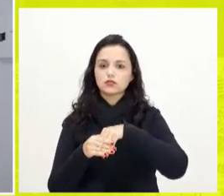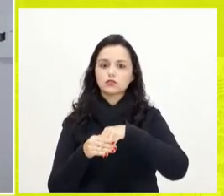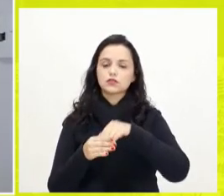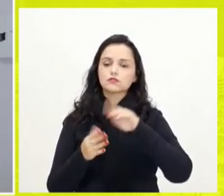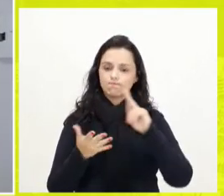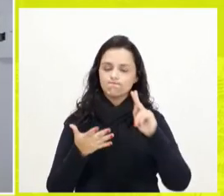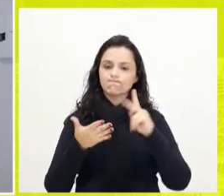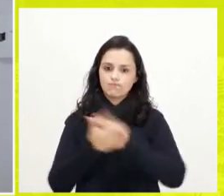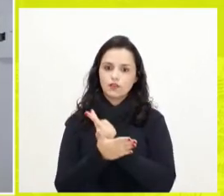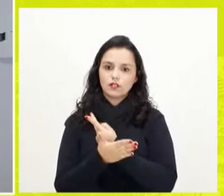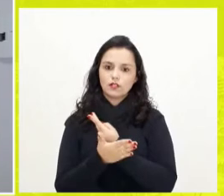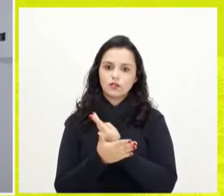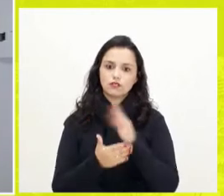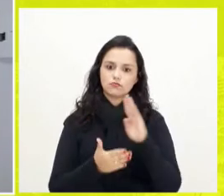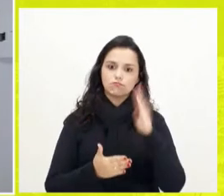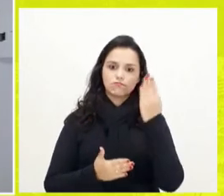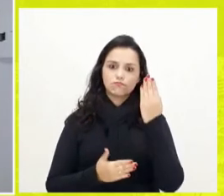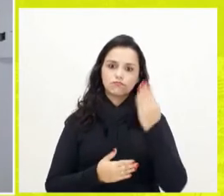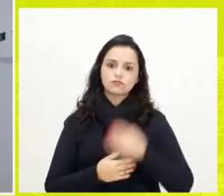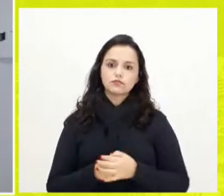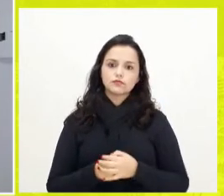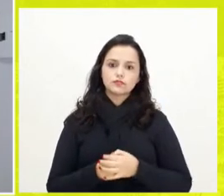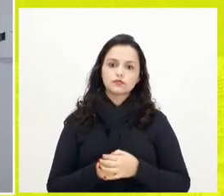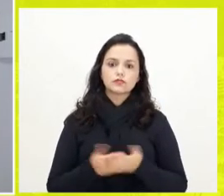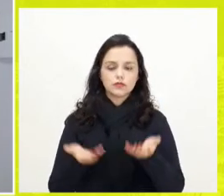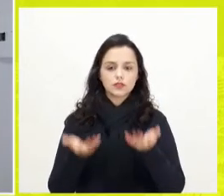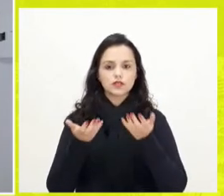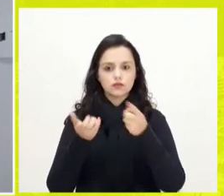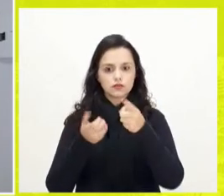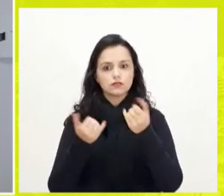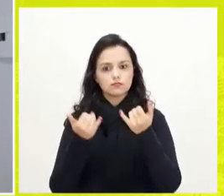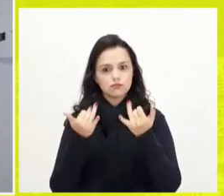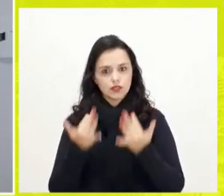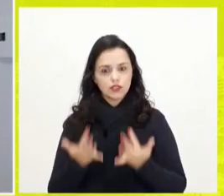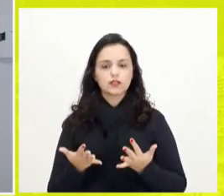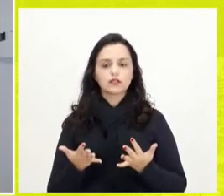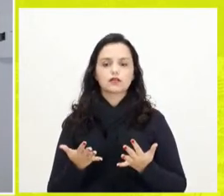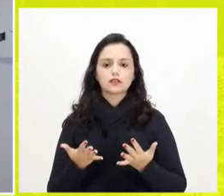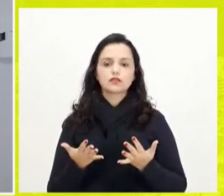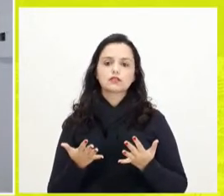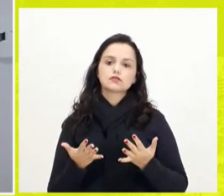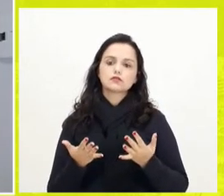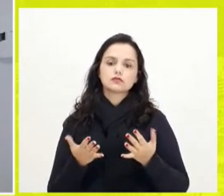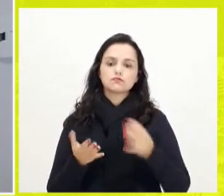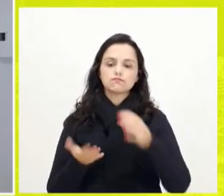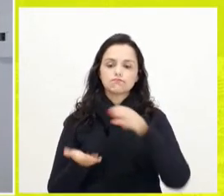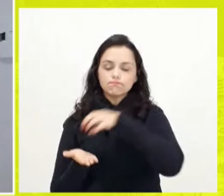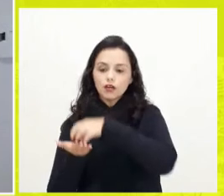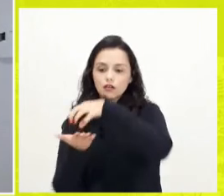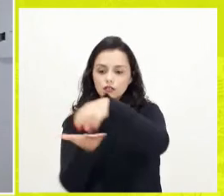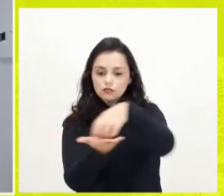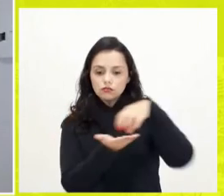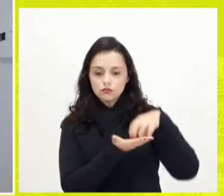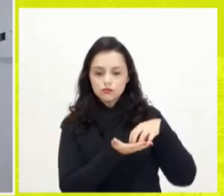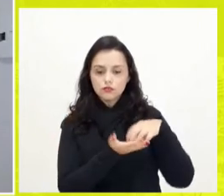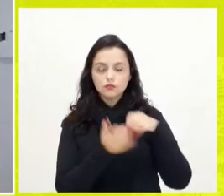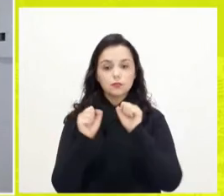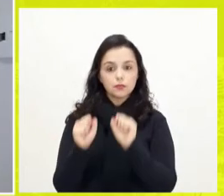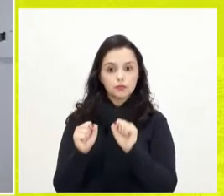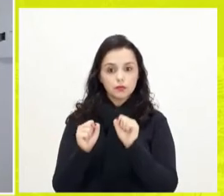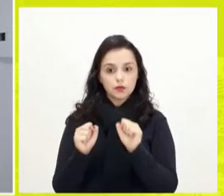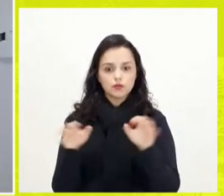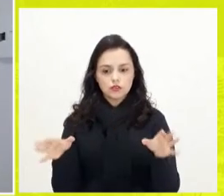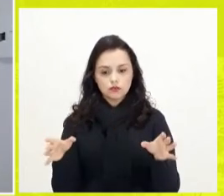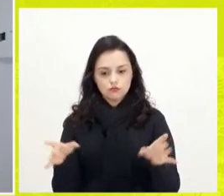about fraud um with this electronic voting system so how these different